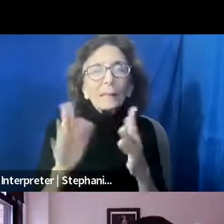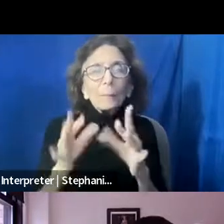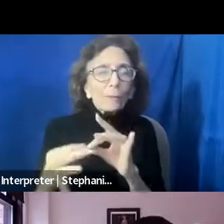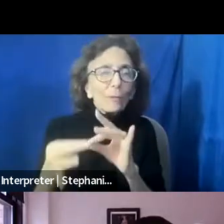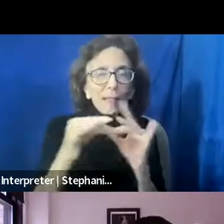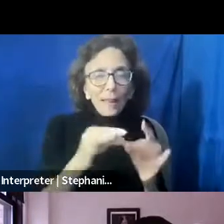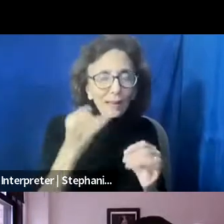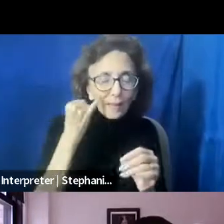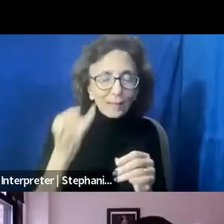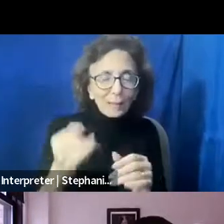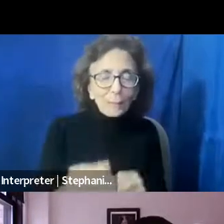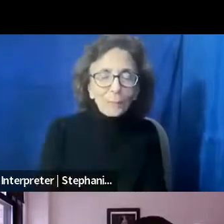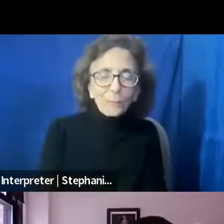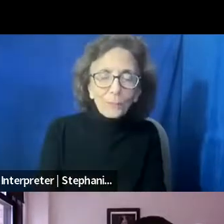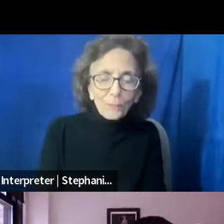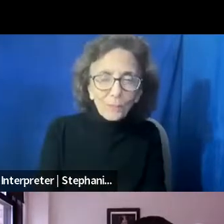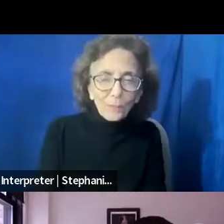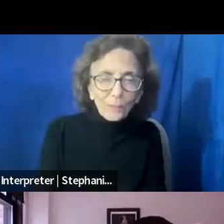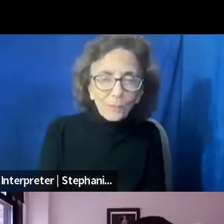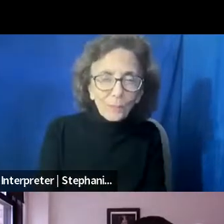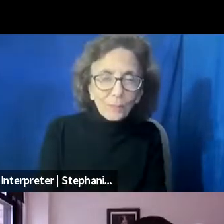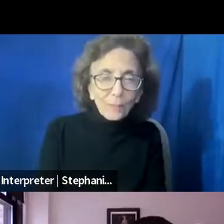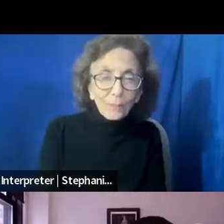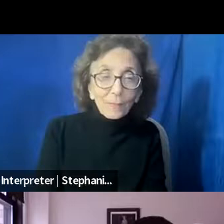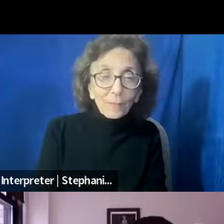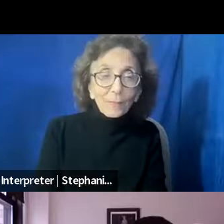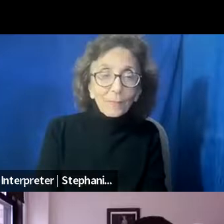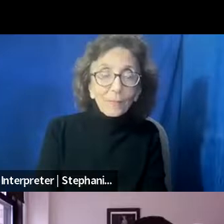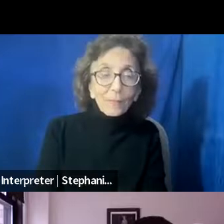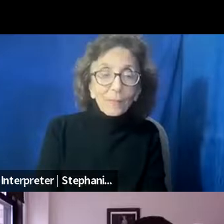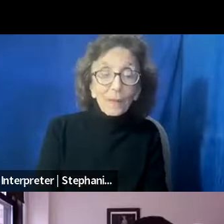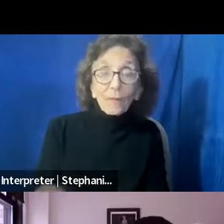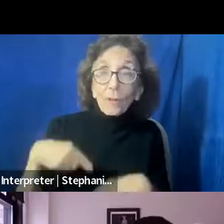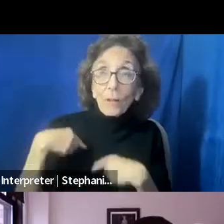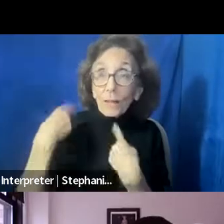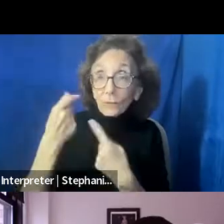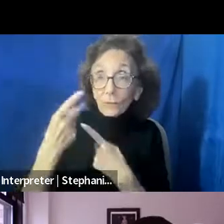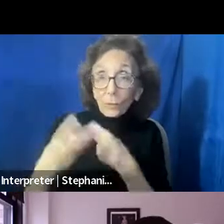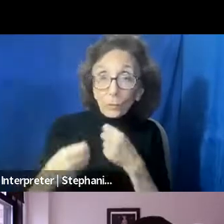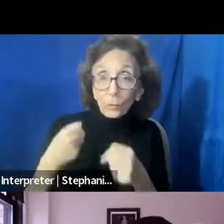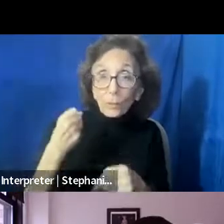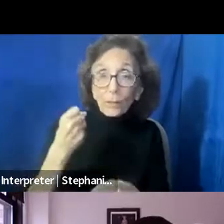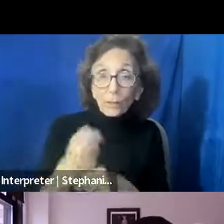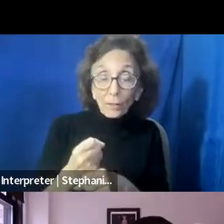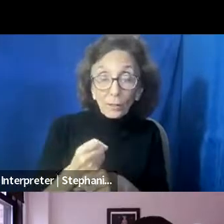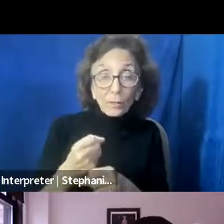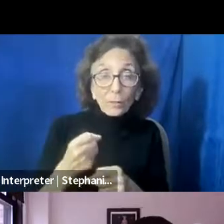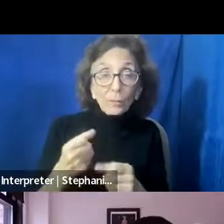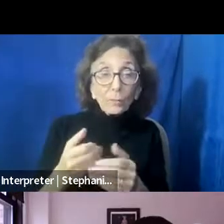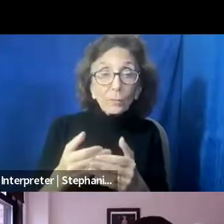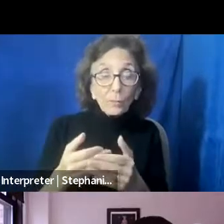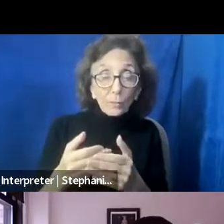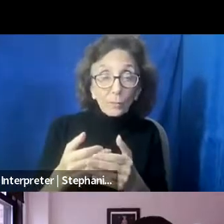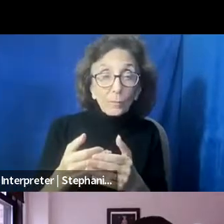is we had the great fortune over the course of a couple of years leading up to